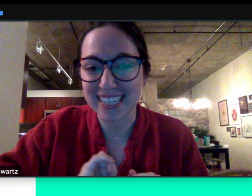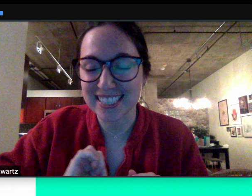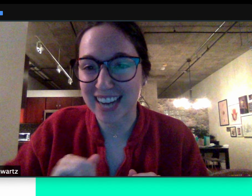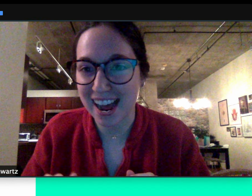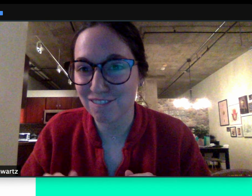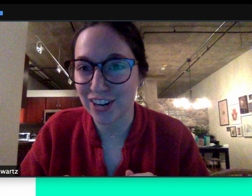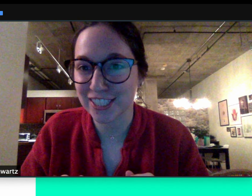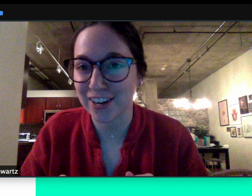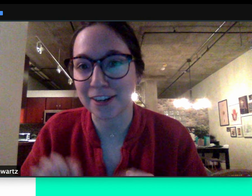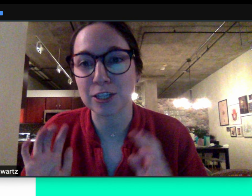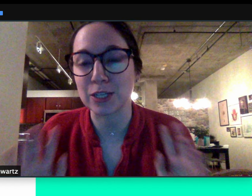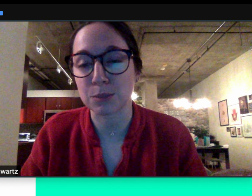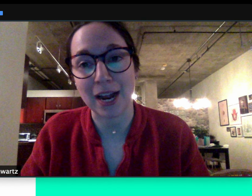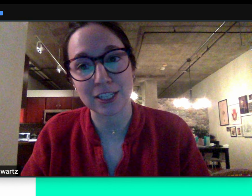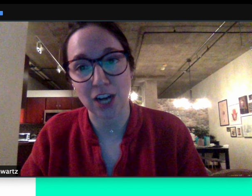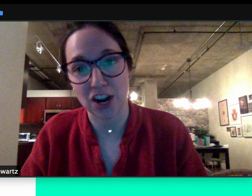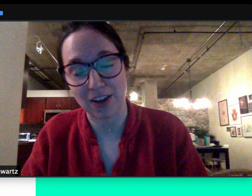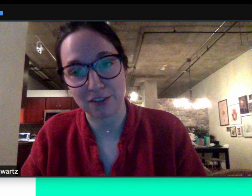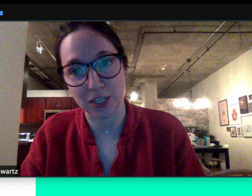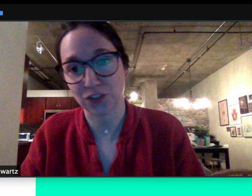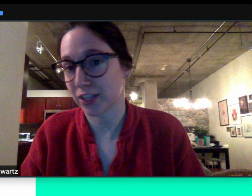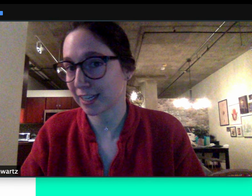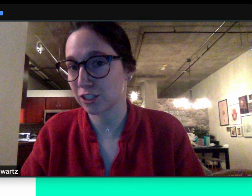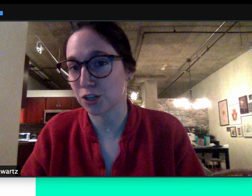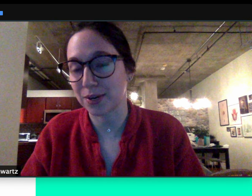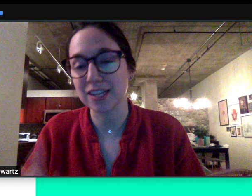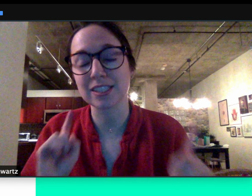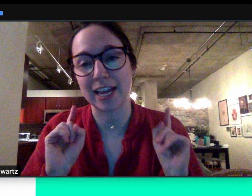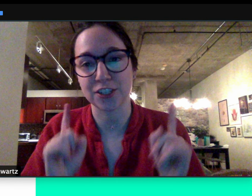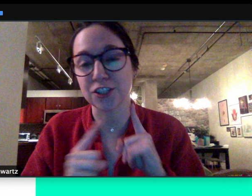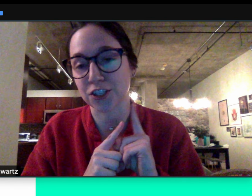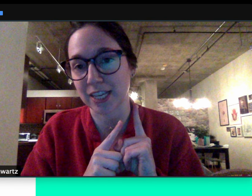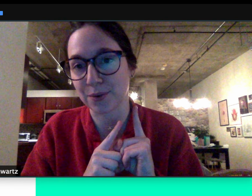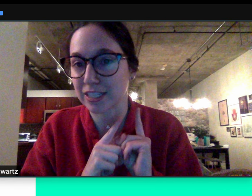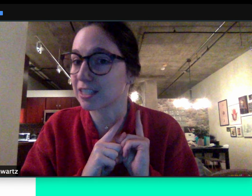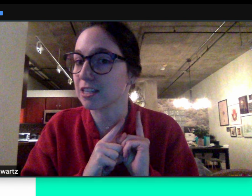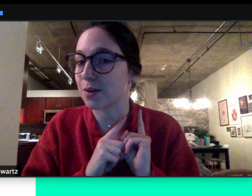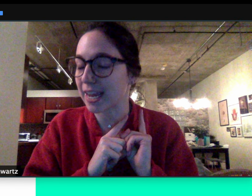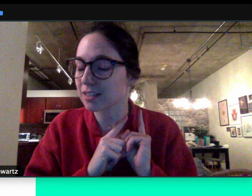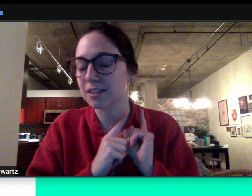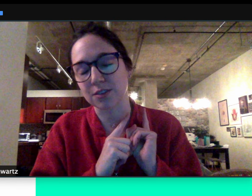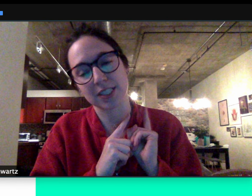Great job, first graders. We just practiced our five words for the next 2 weeks, and your teachers can't wait to